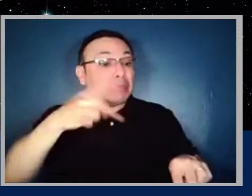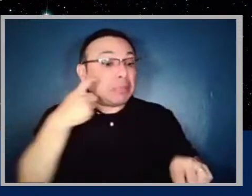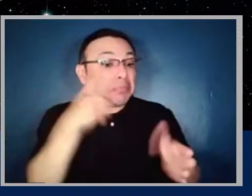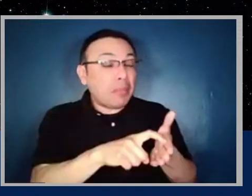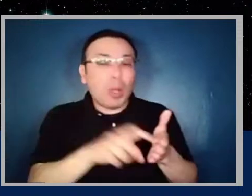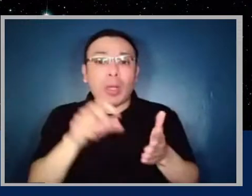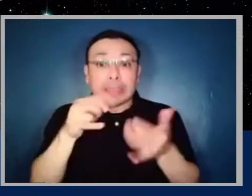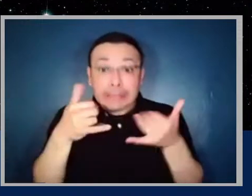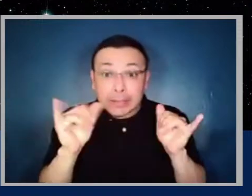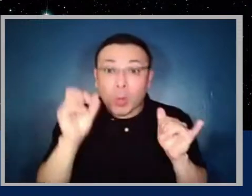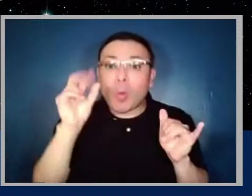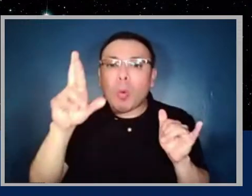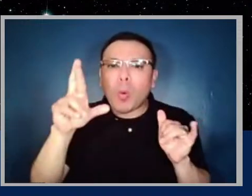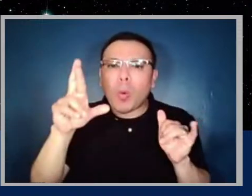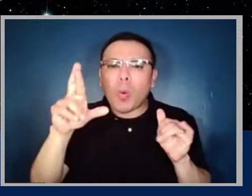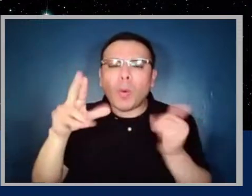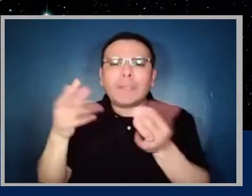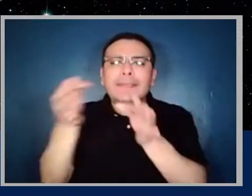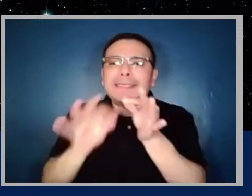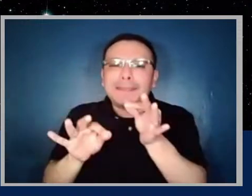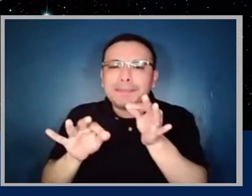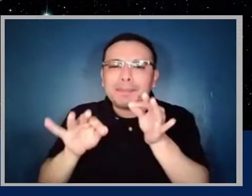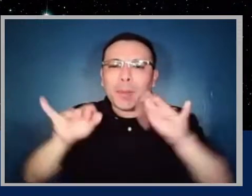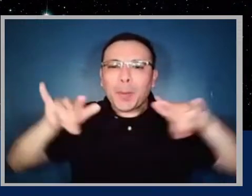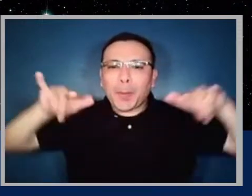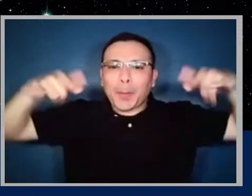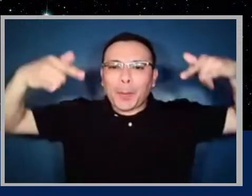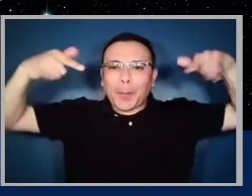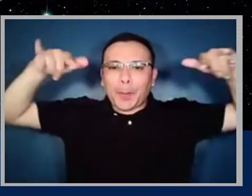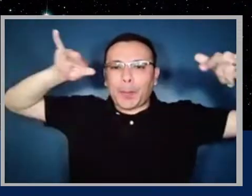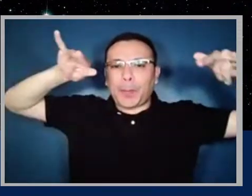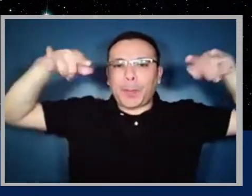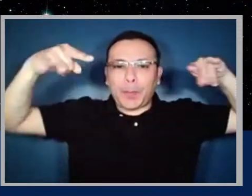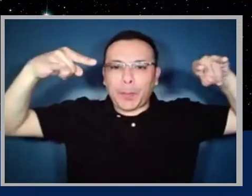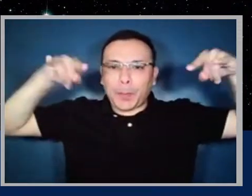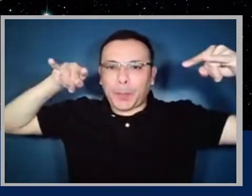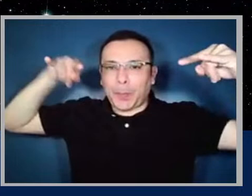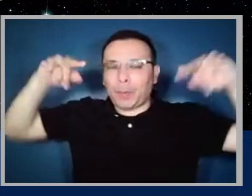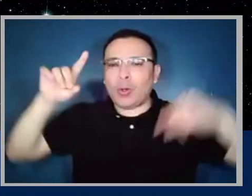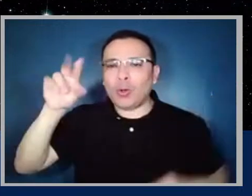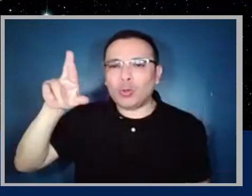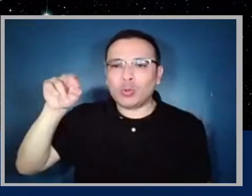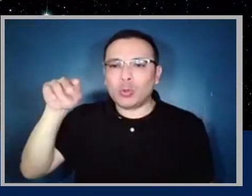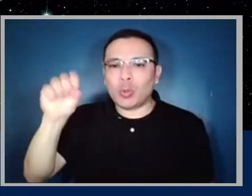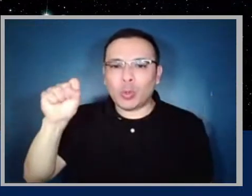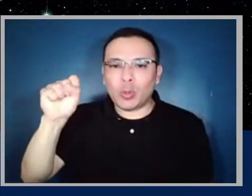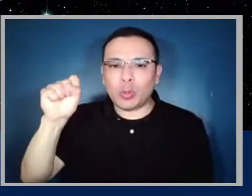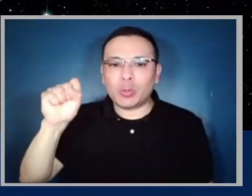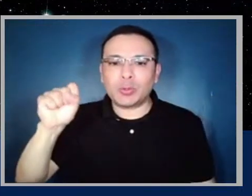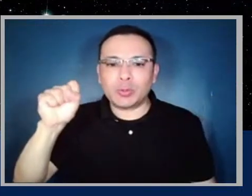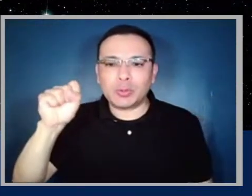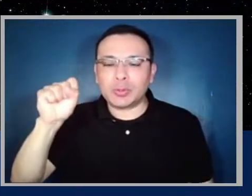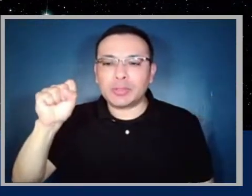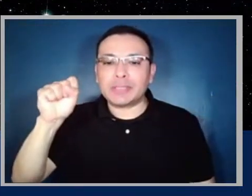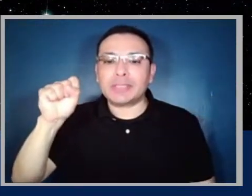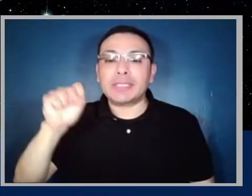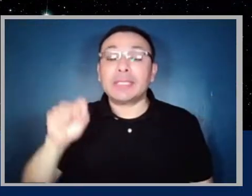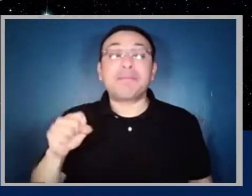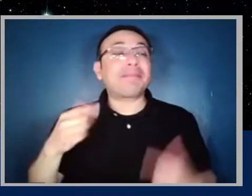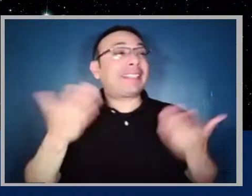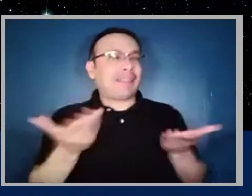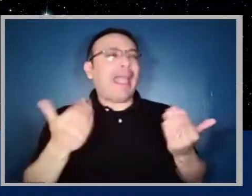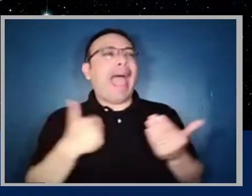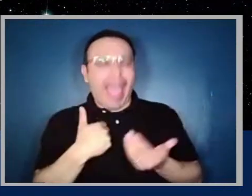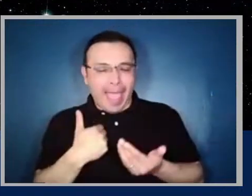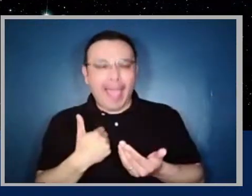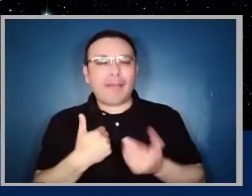immediately and, We use beacons. I don't know about you, Lily. Do you use dye? We use beacons. However,